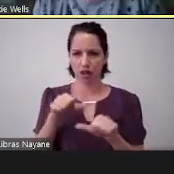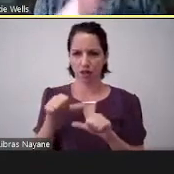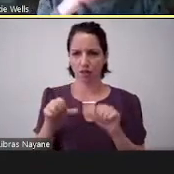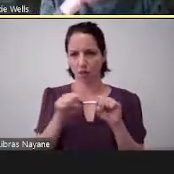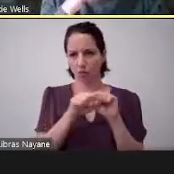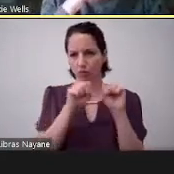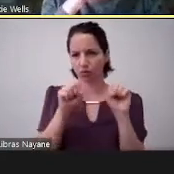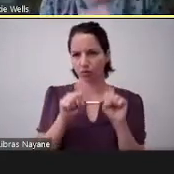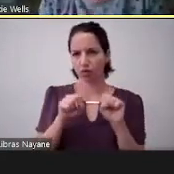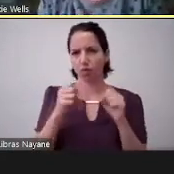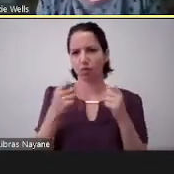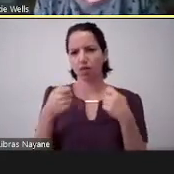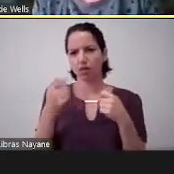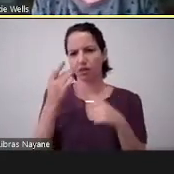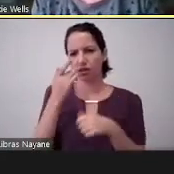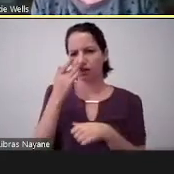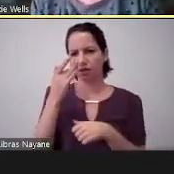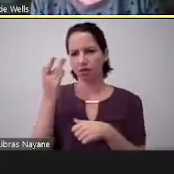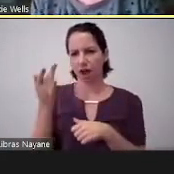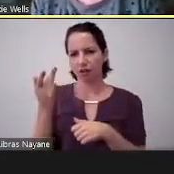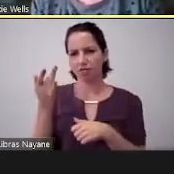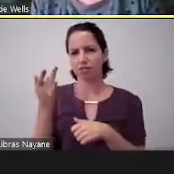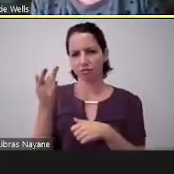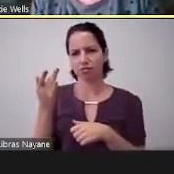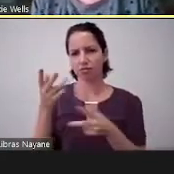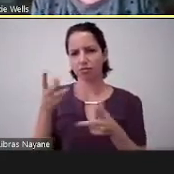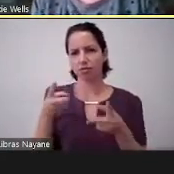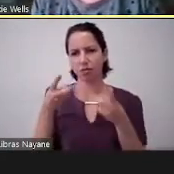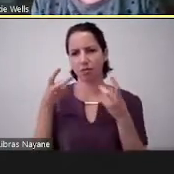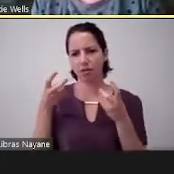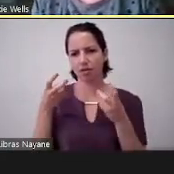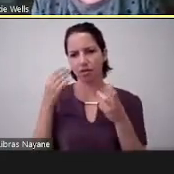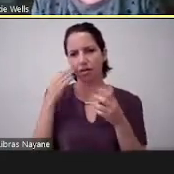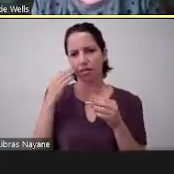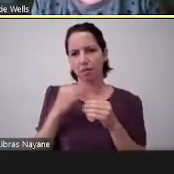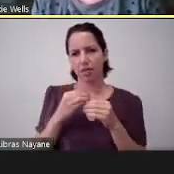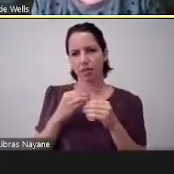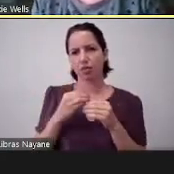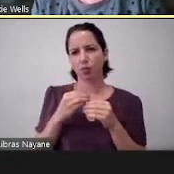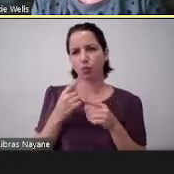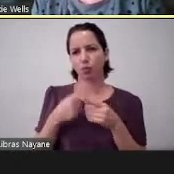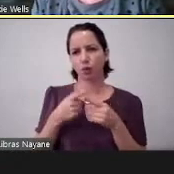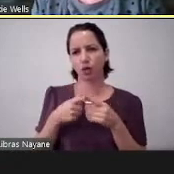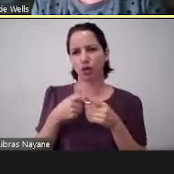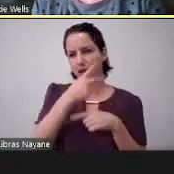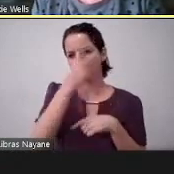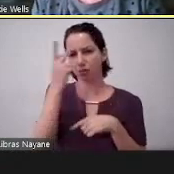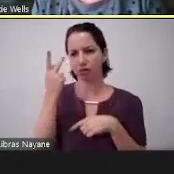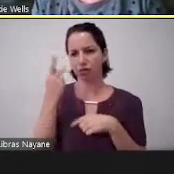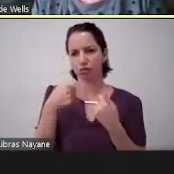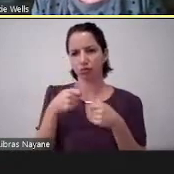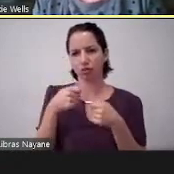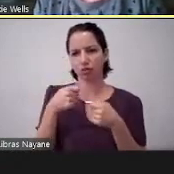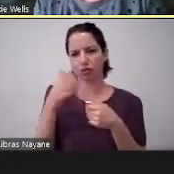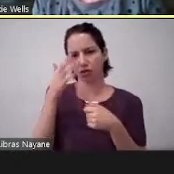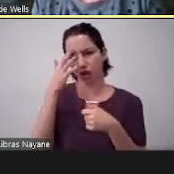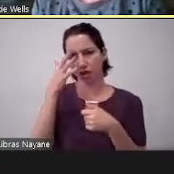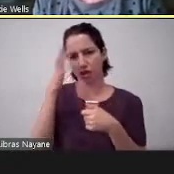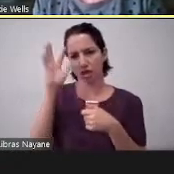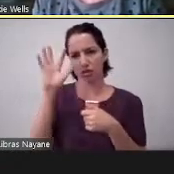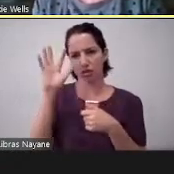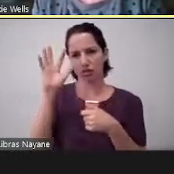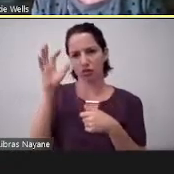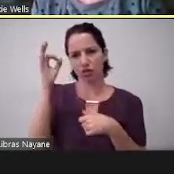way of helping people make the right decision about saving for retirement. While there's